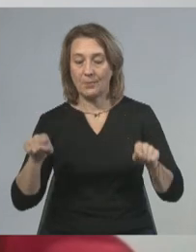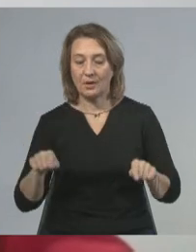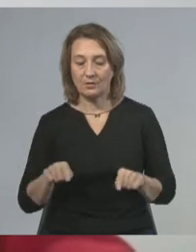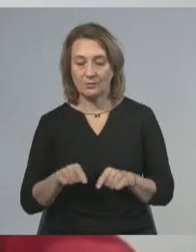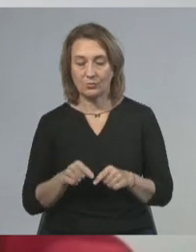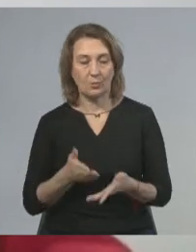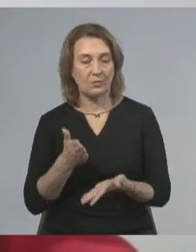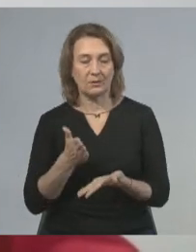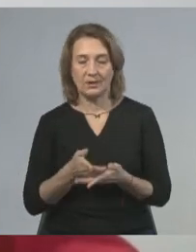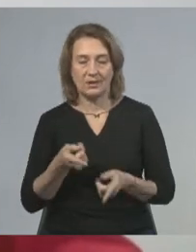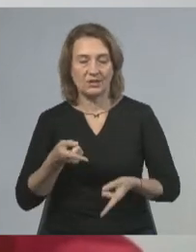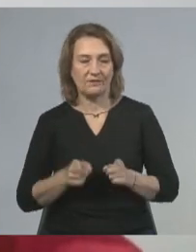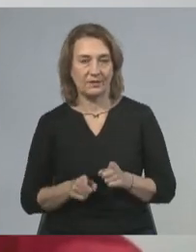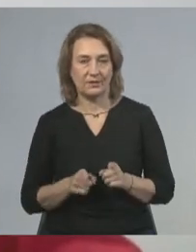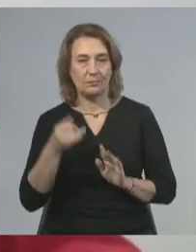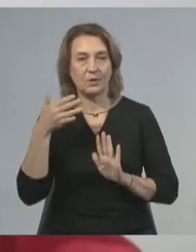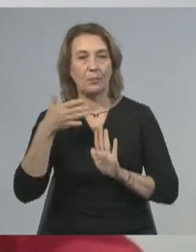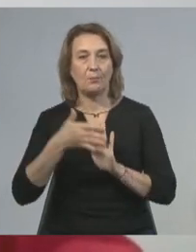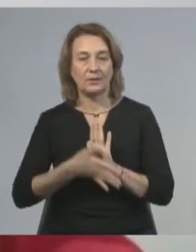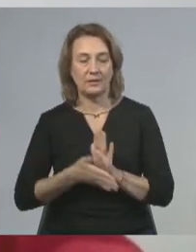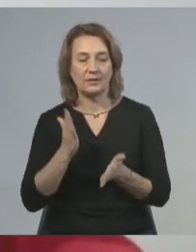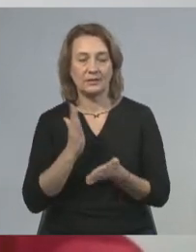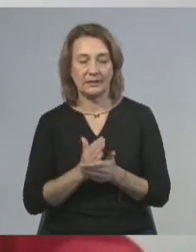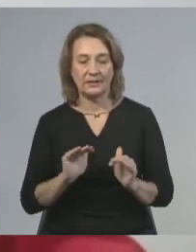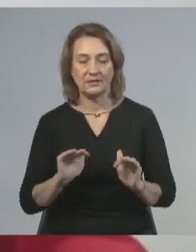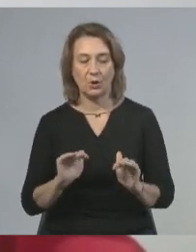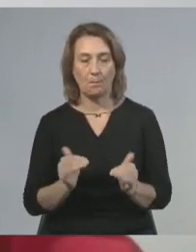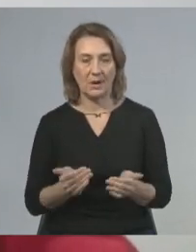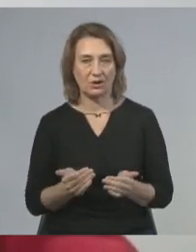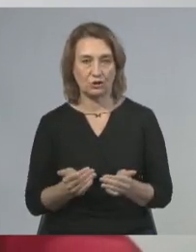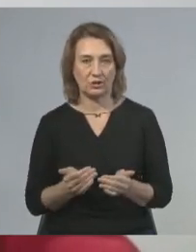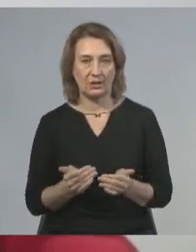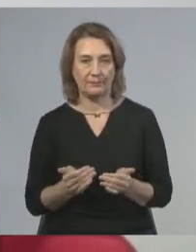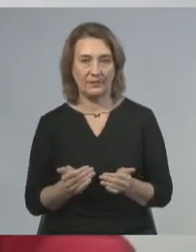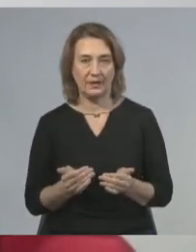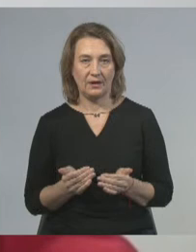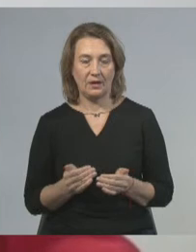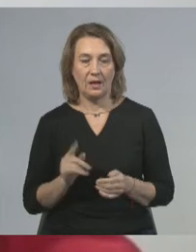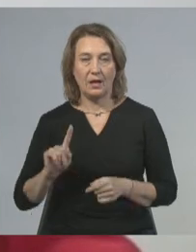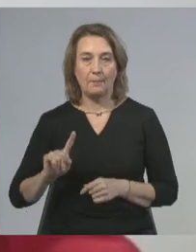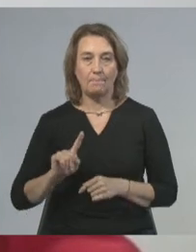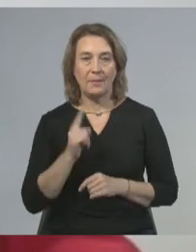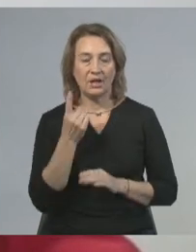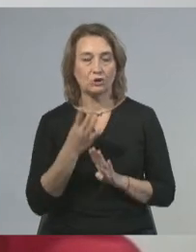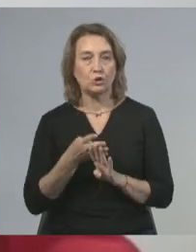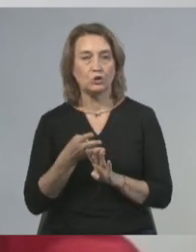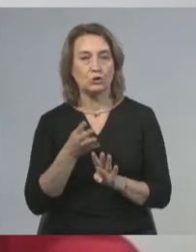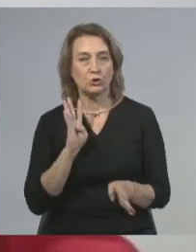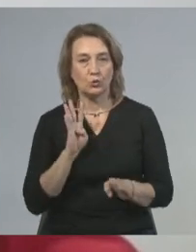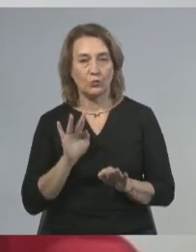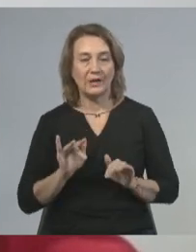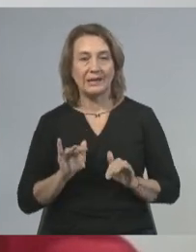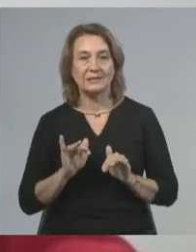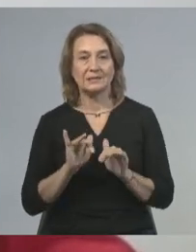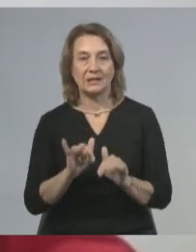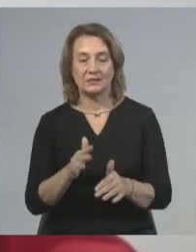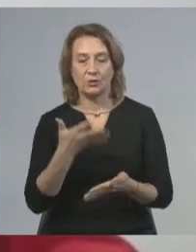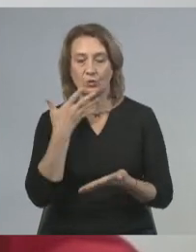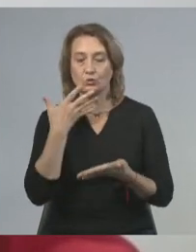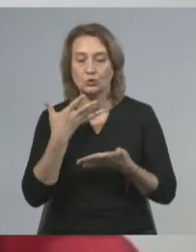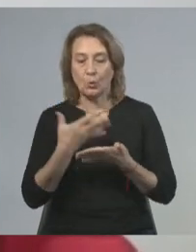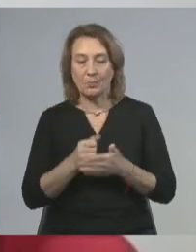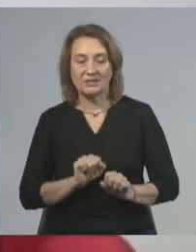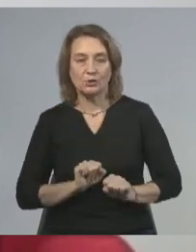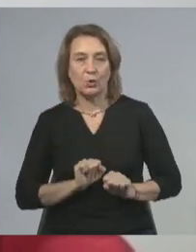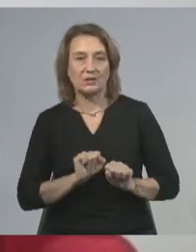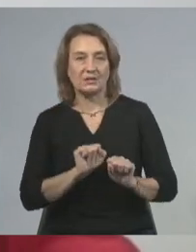is not effective or acceptable and it's the the limit violation of our